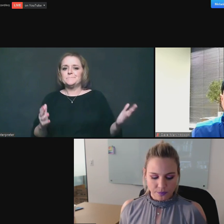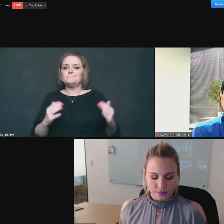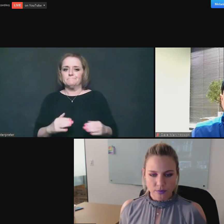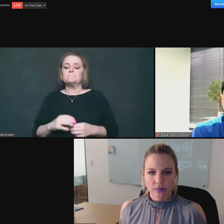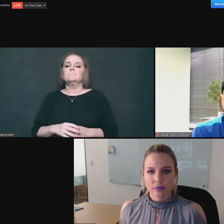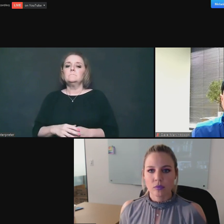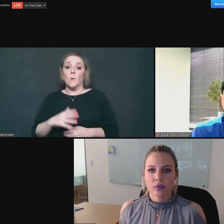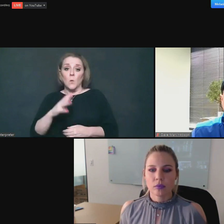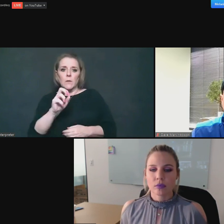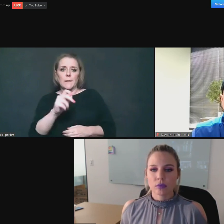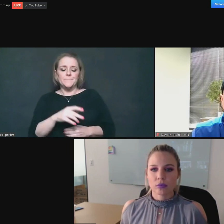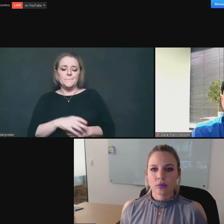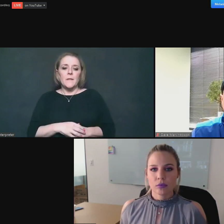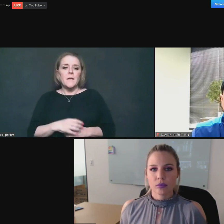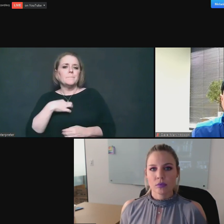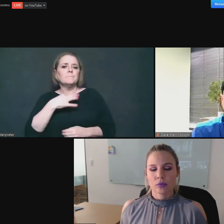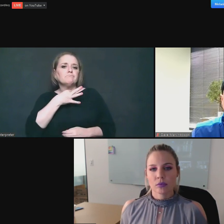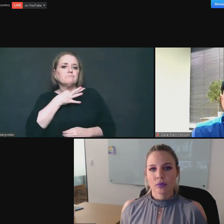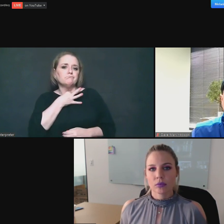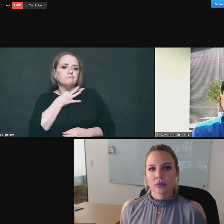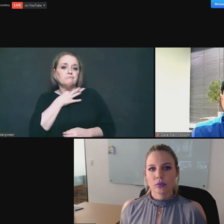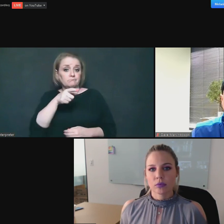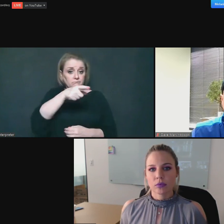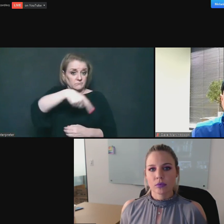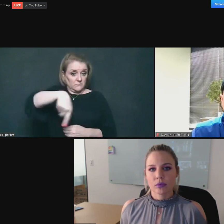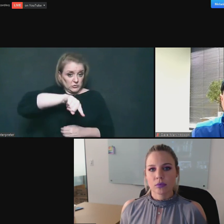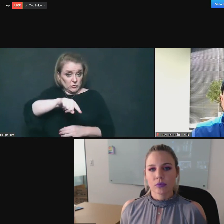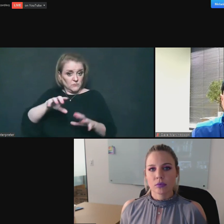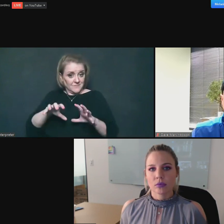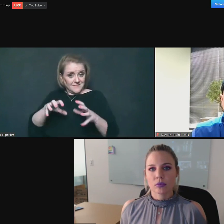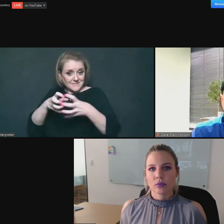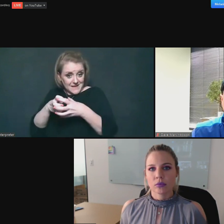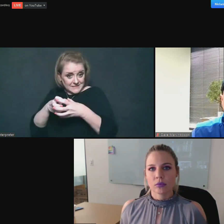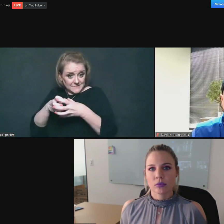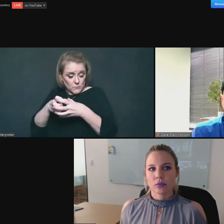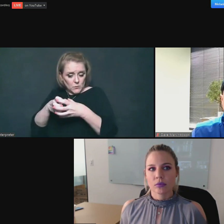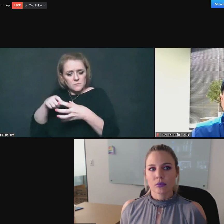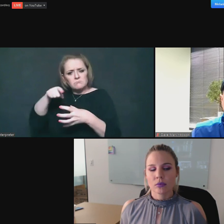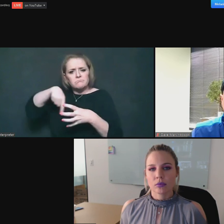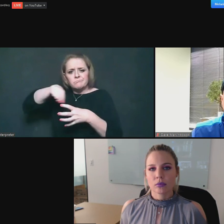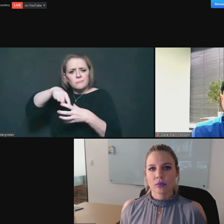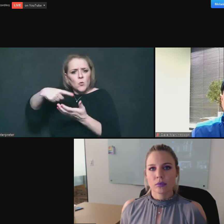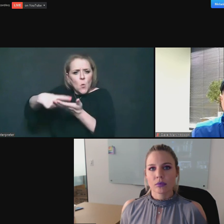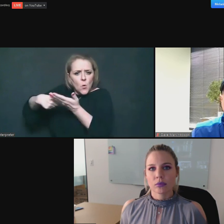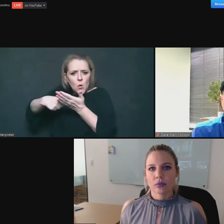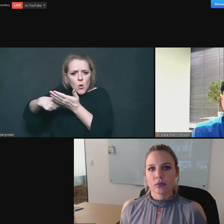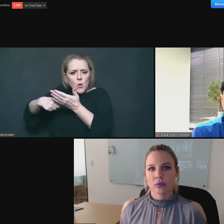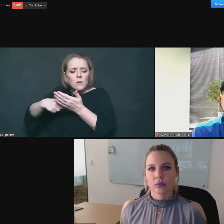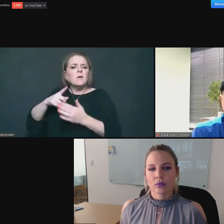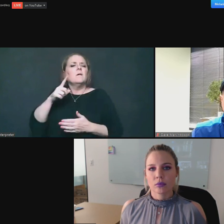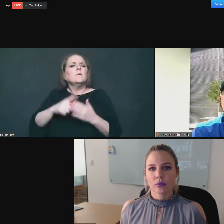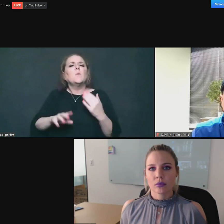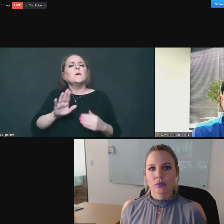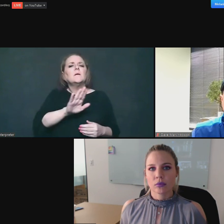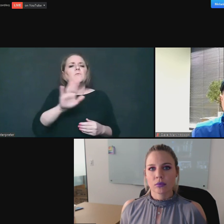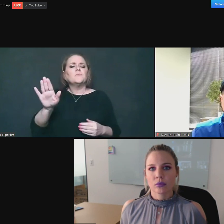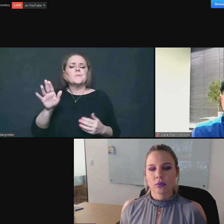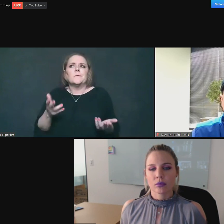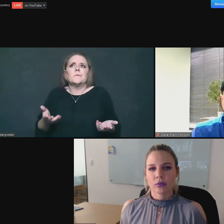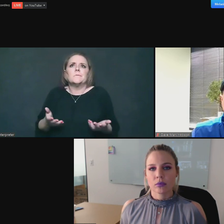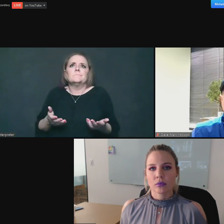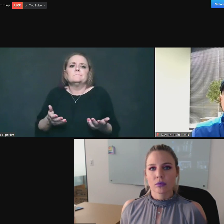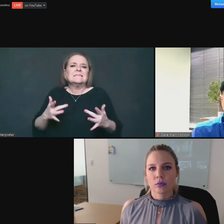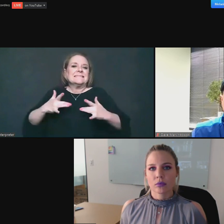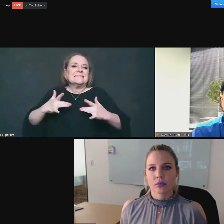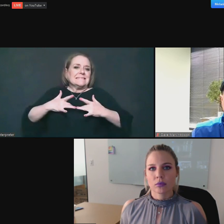I'm curious, as a task force, what is your biggest request from the public? What's a main question you're getting from the